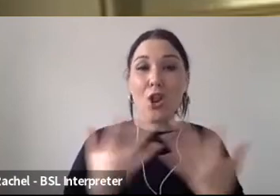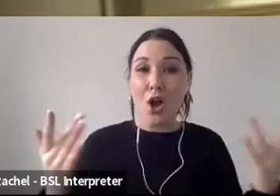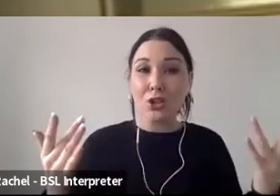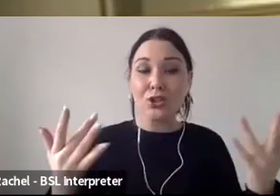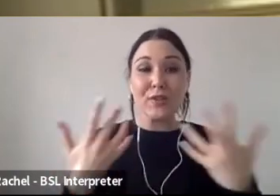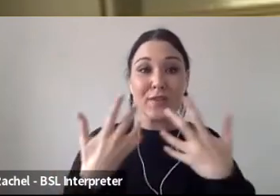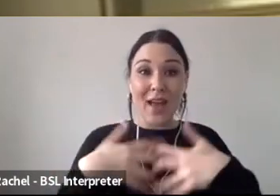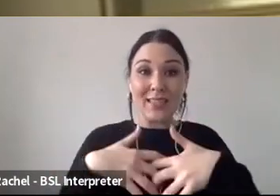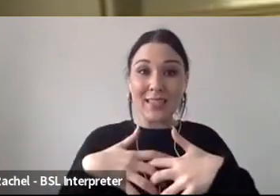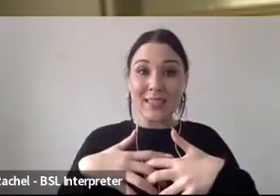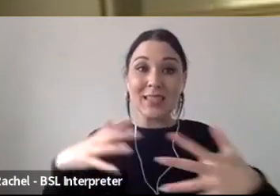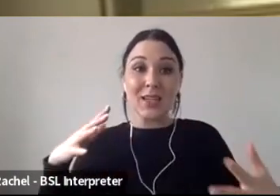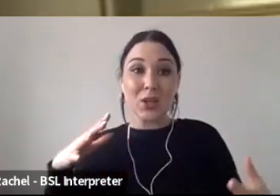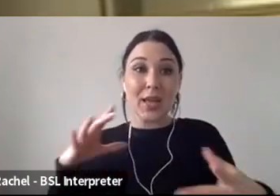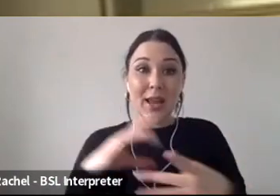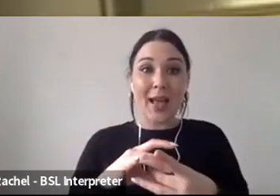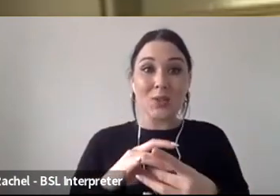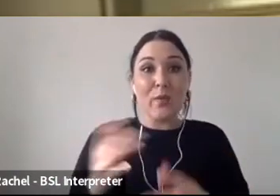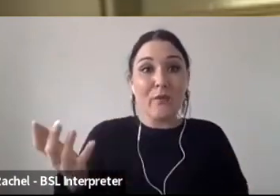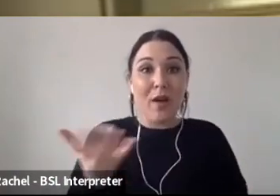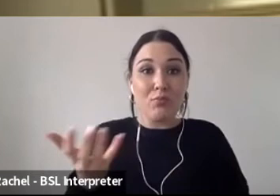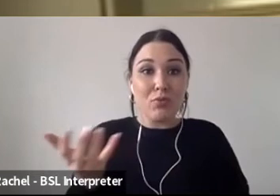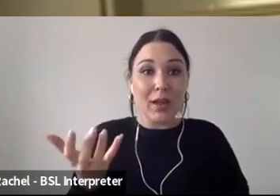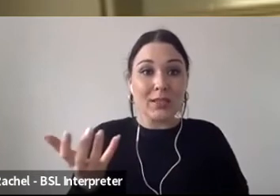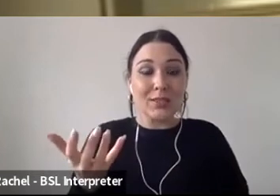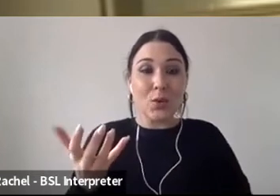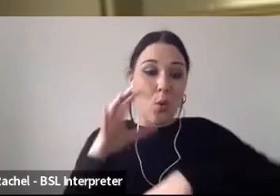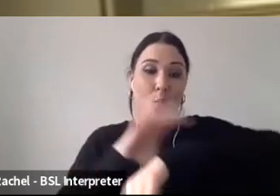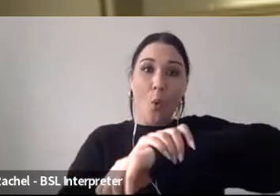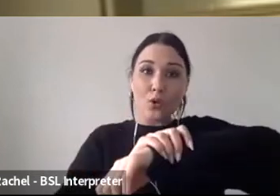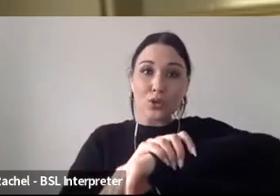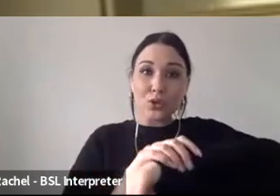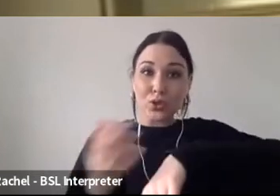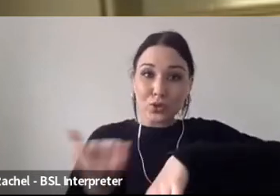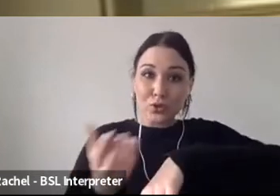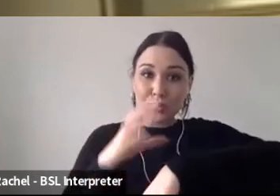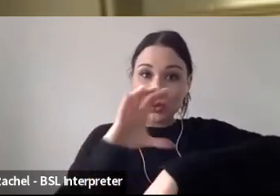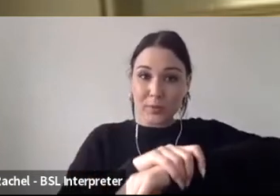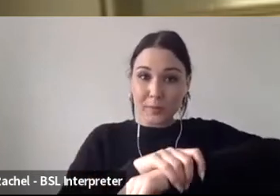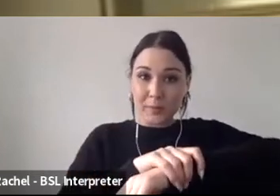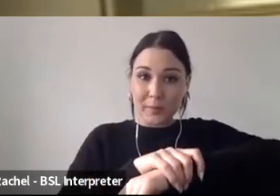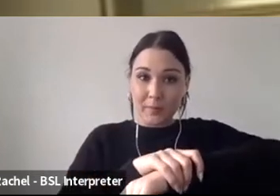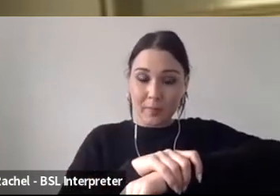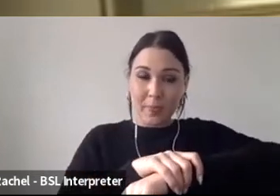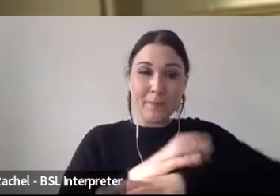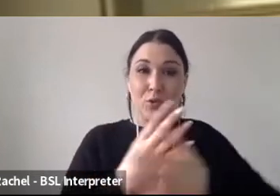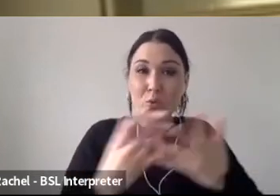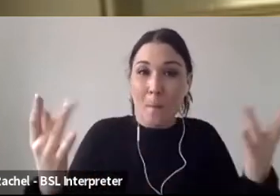connect using a vibrator, or you could have a vibrating watch or a vibrating app. There's so